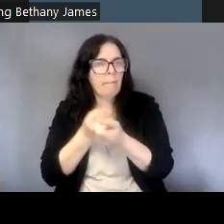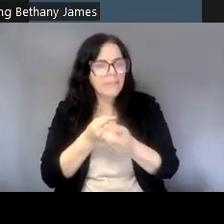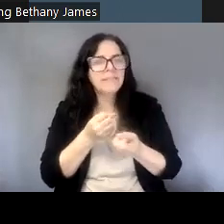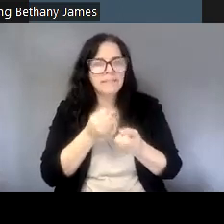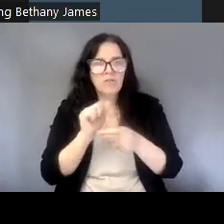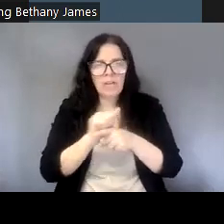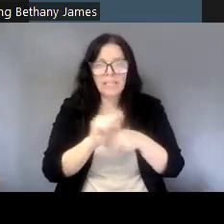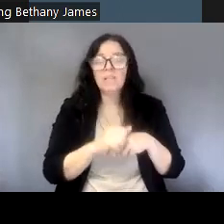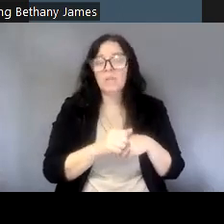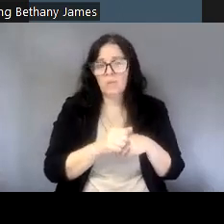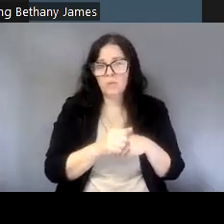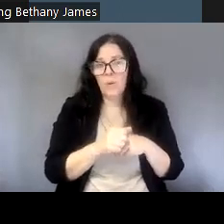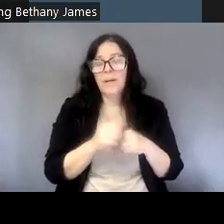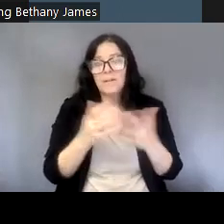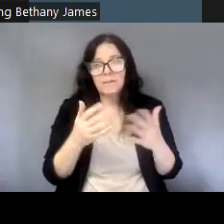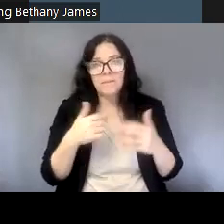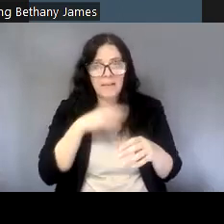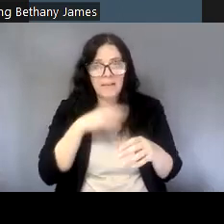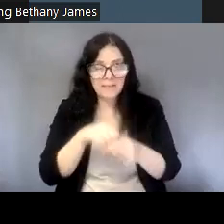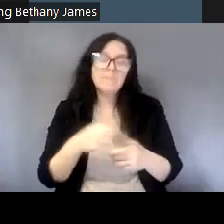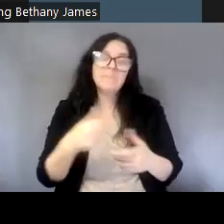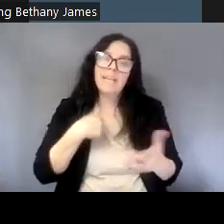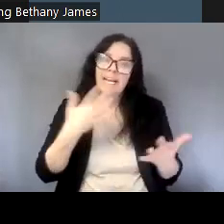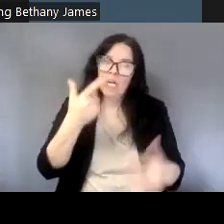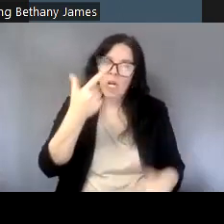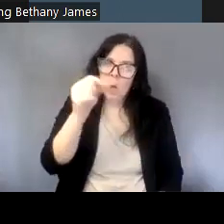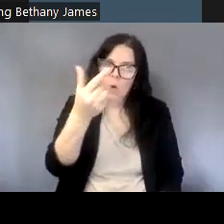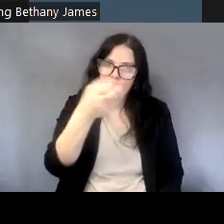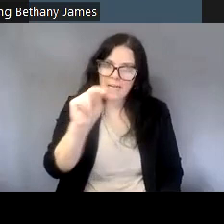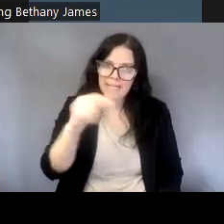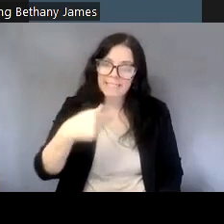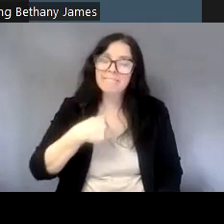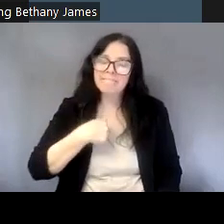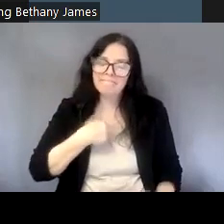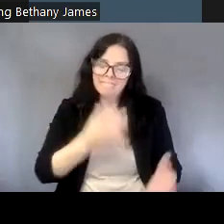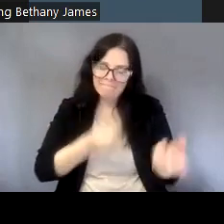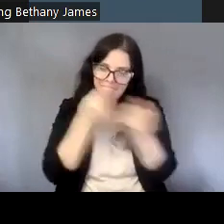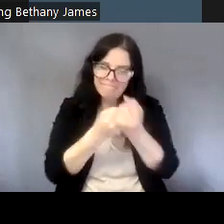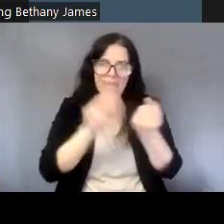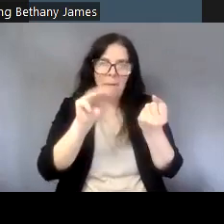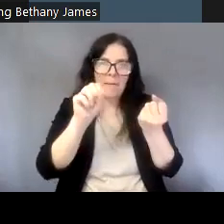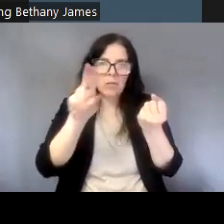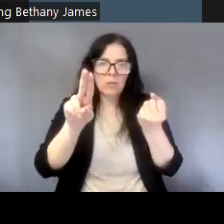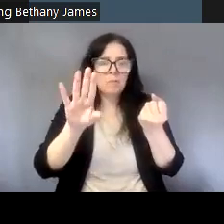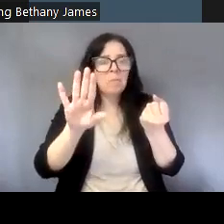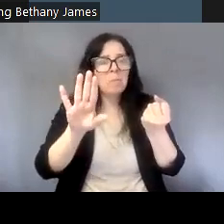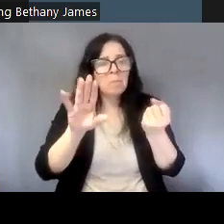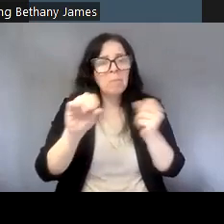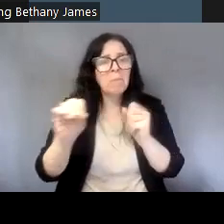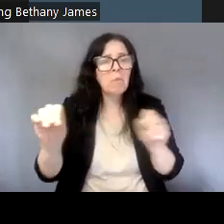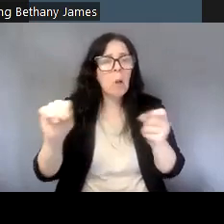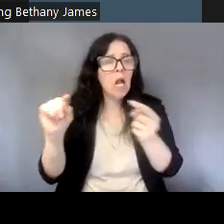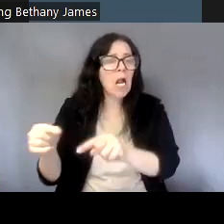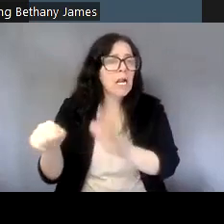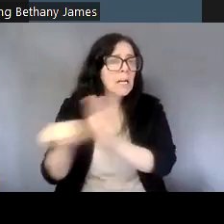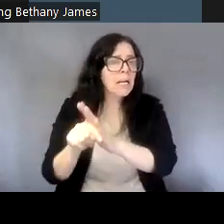go green. I got my PhD from Michigan State University. So no harm to maize and blues, but